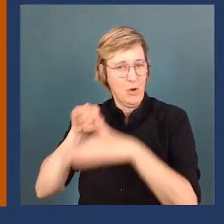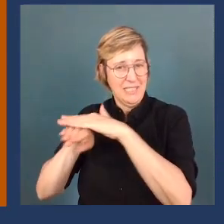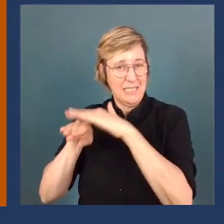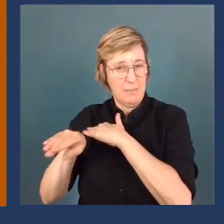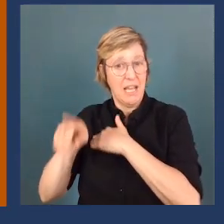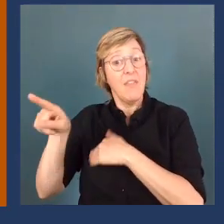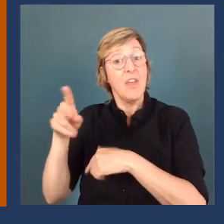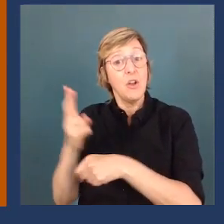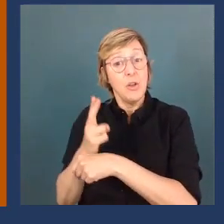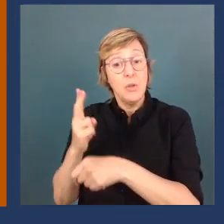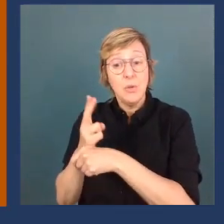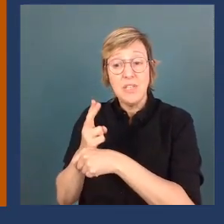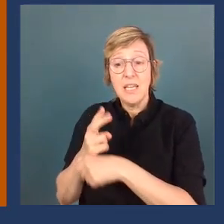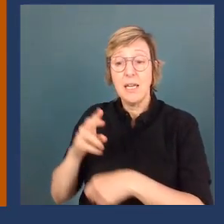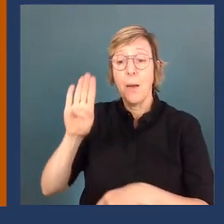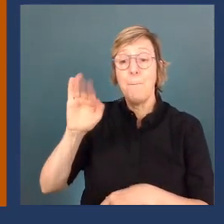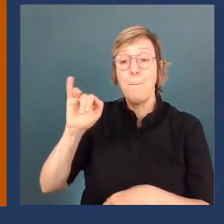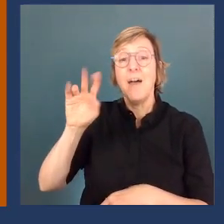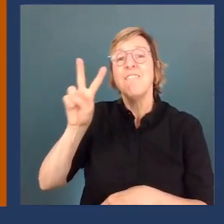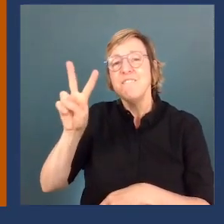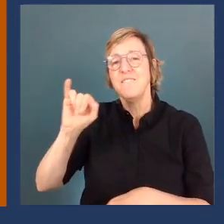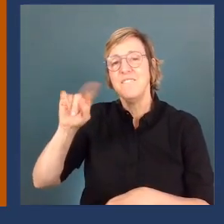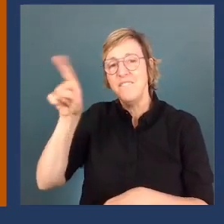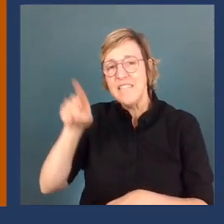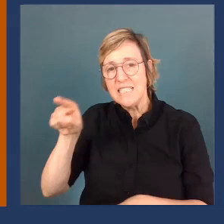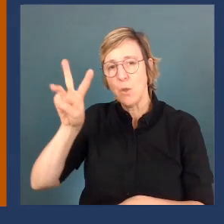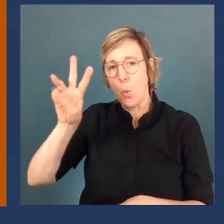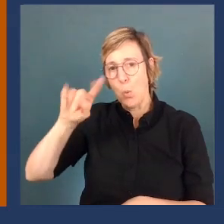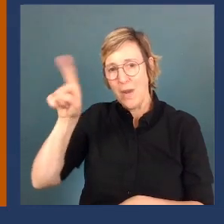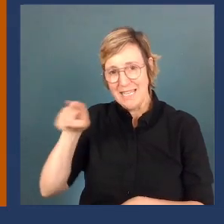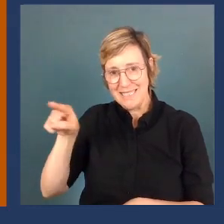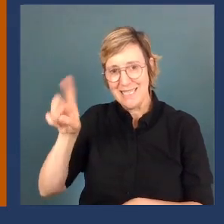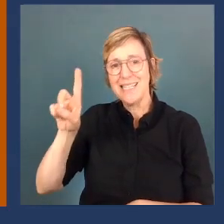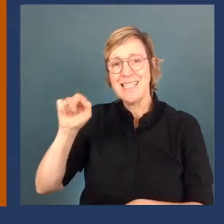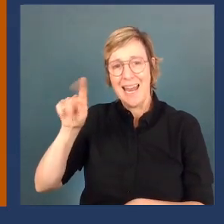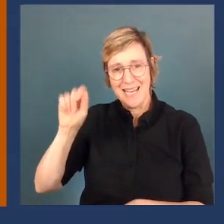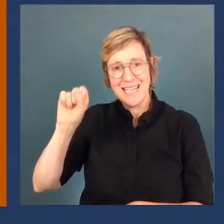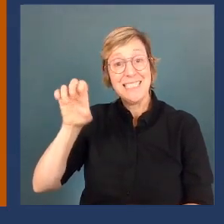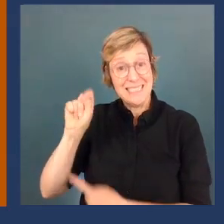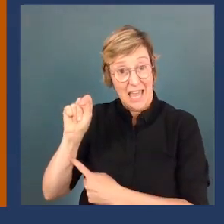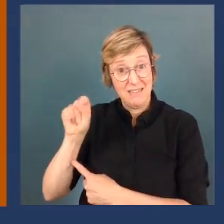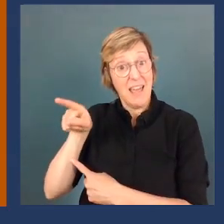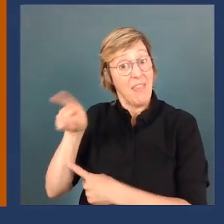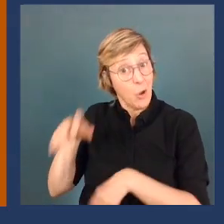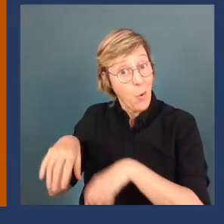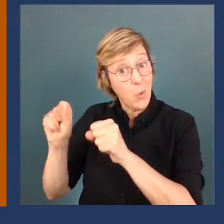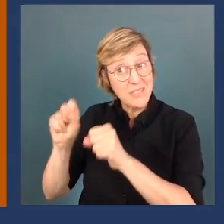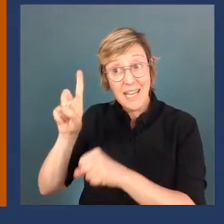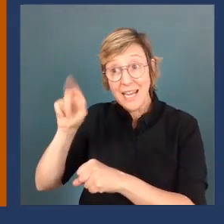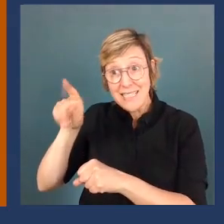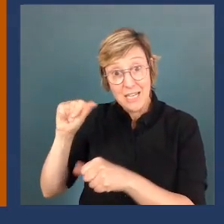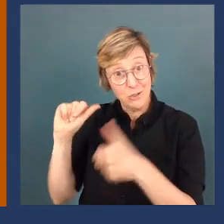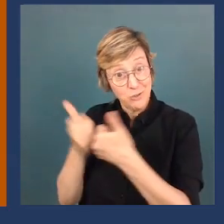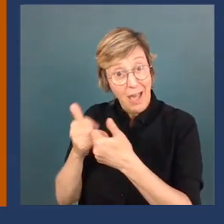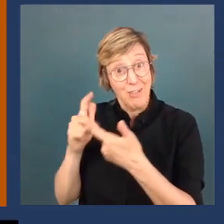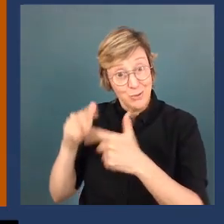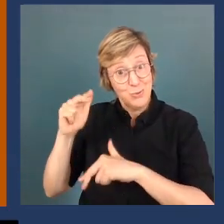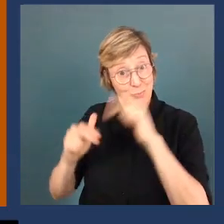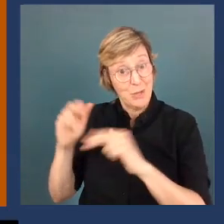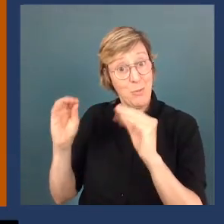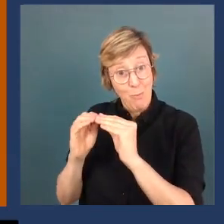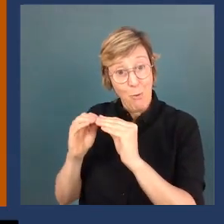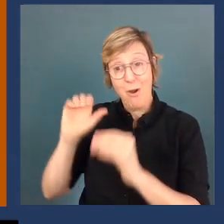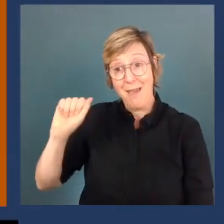VizWiz data set of images captured by the blind and low vision community. And they're hosting a data challenge to build out algorithms to